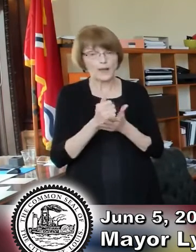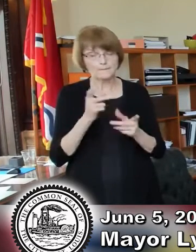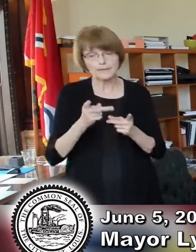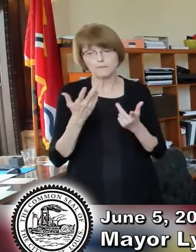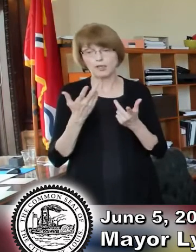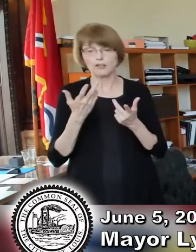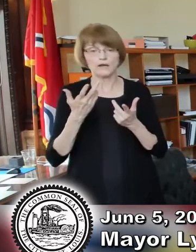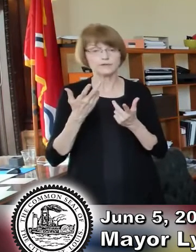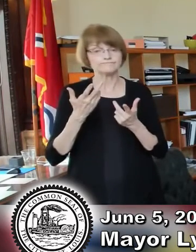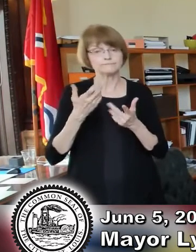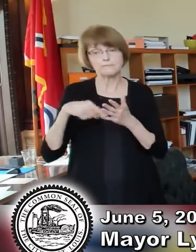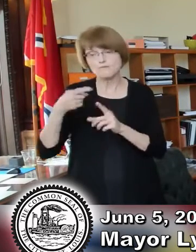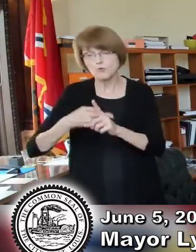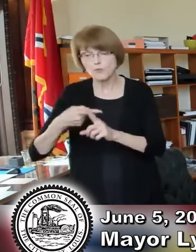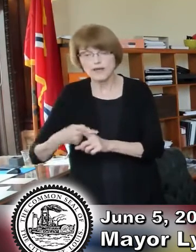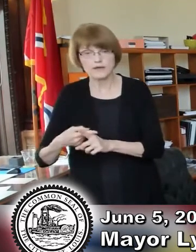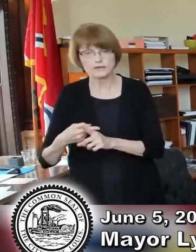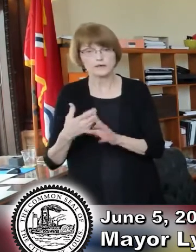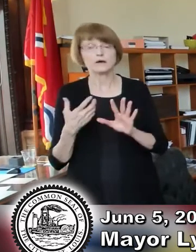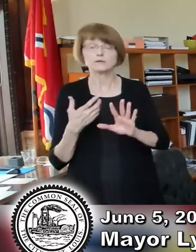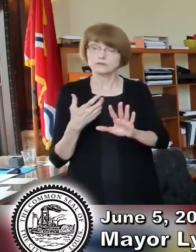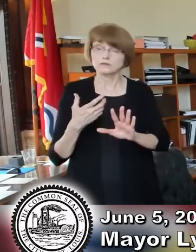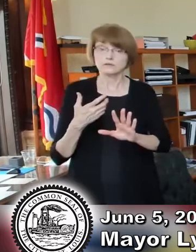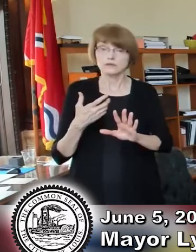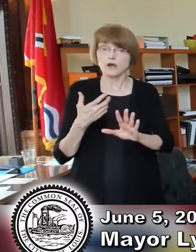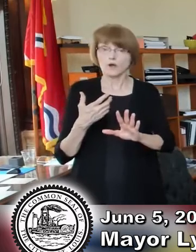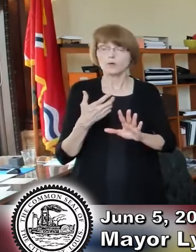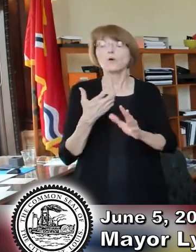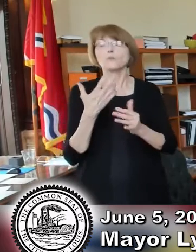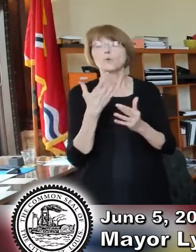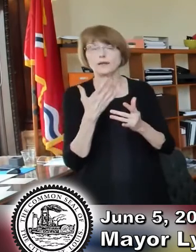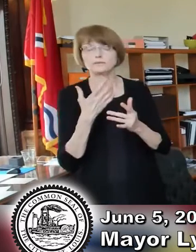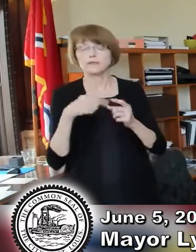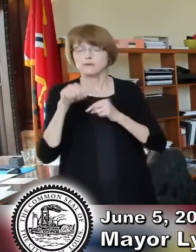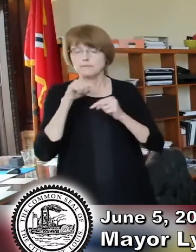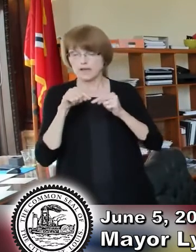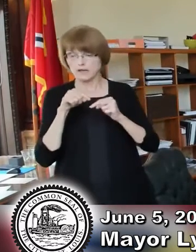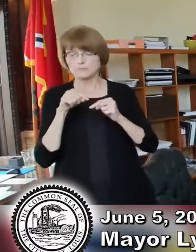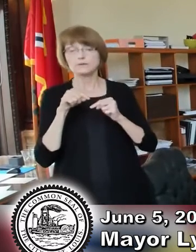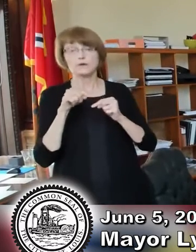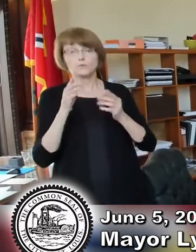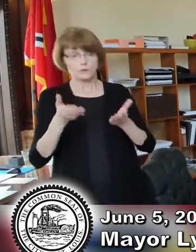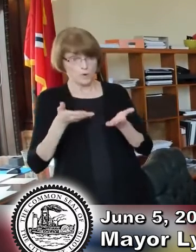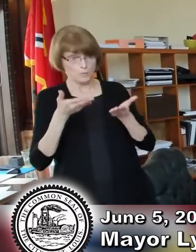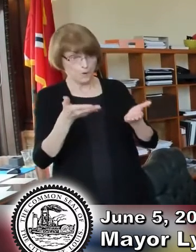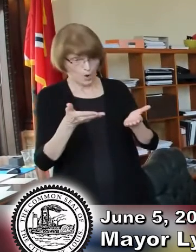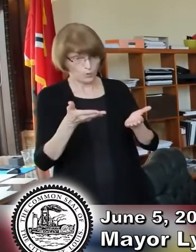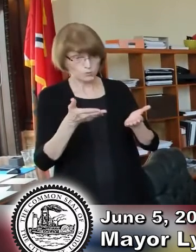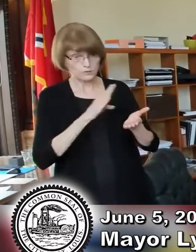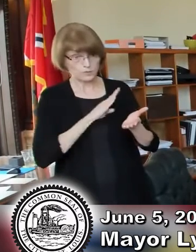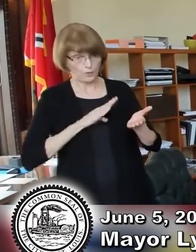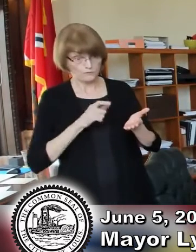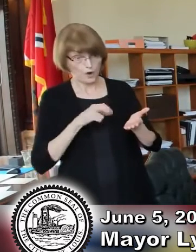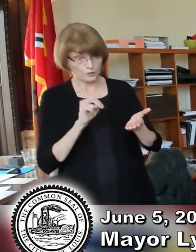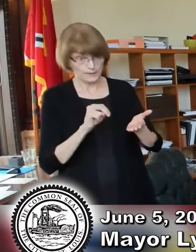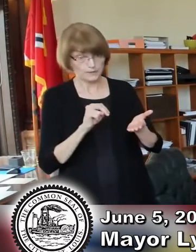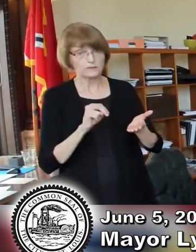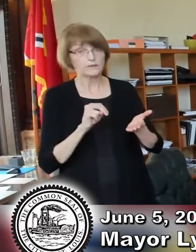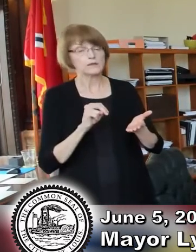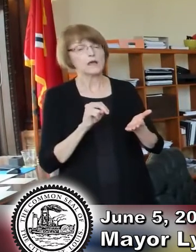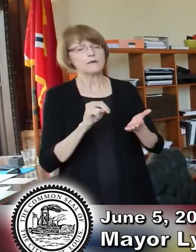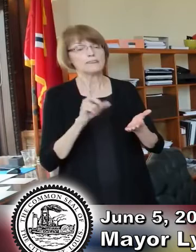assistance. We hope. I say this, it still has to pass the Board of Aldermen. Let me back up and say that. But we have proposed that that's where the